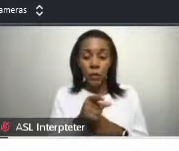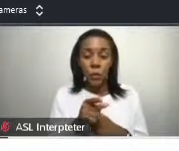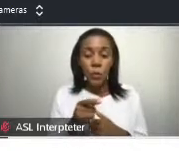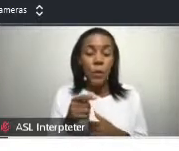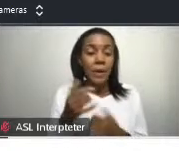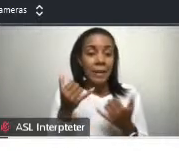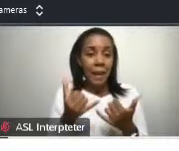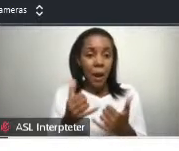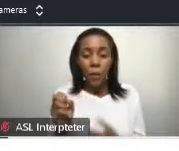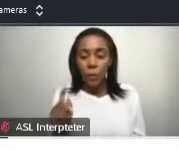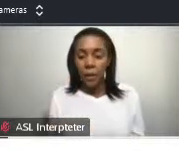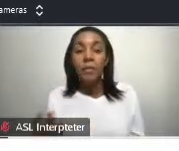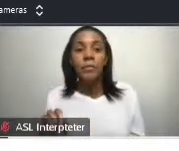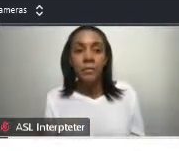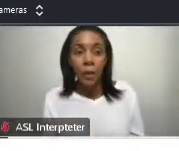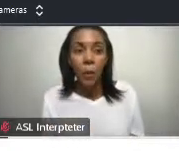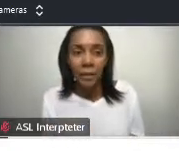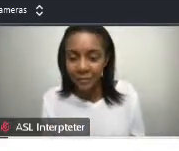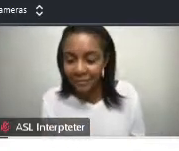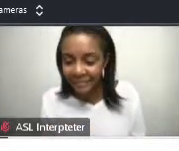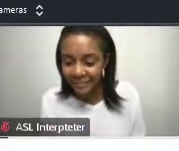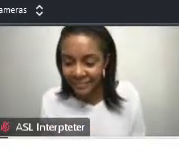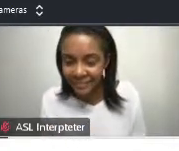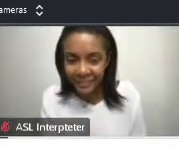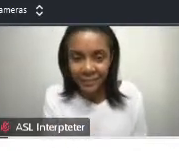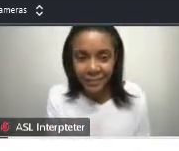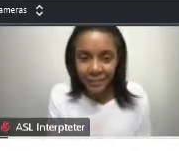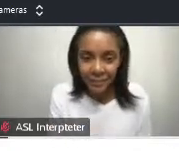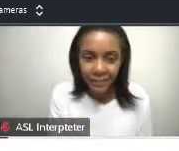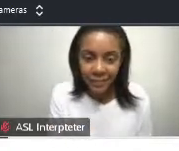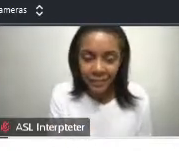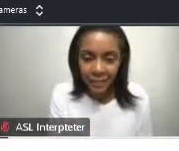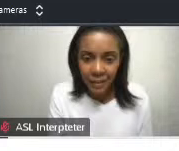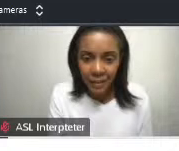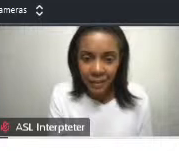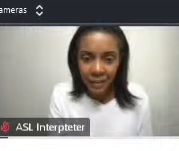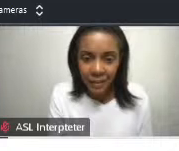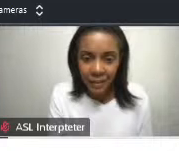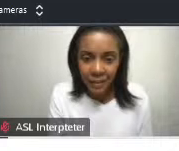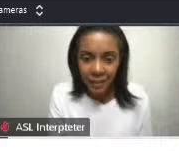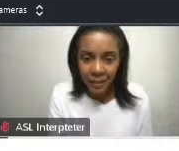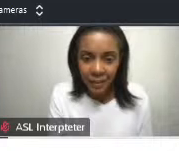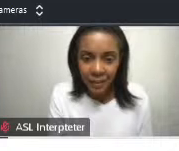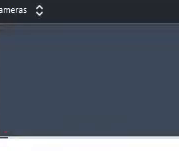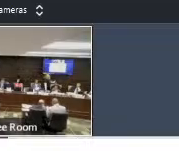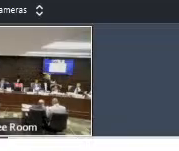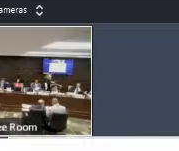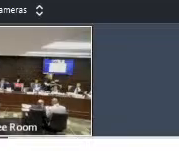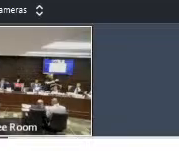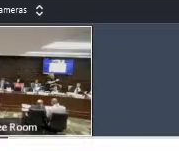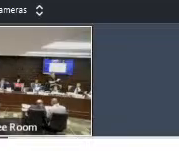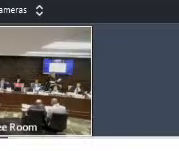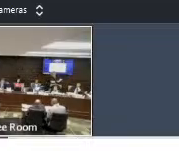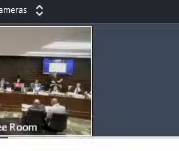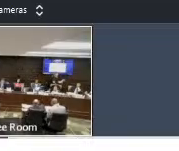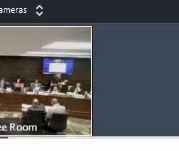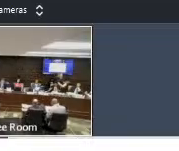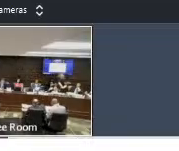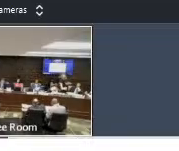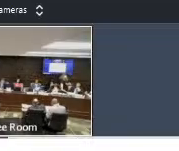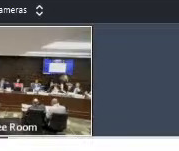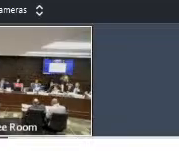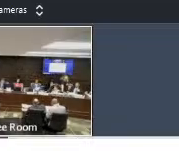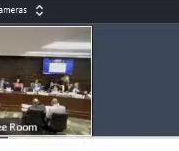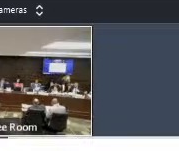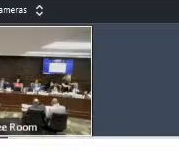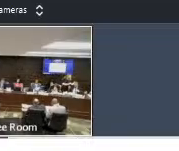numeral 2A, paragraph 2, we added an additional sentence that states any recreational vehicle parking area shall be set